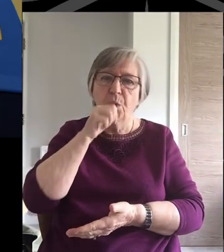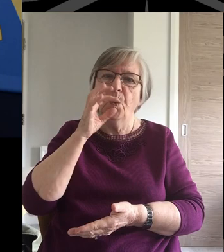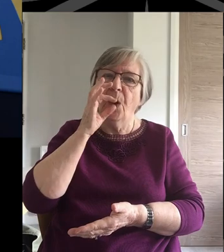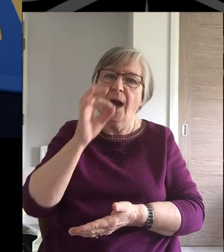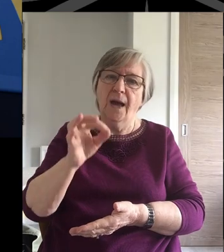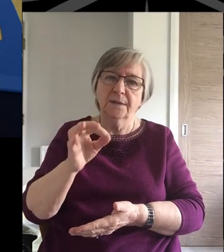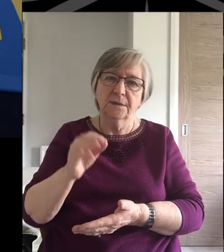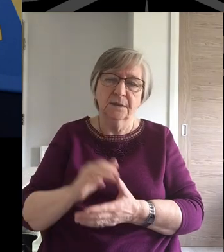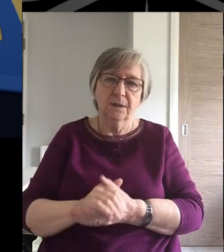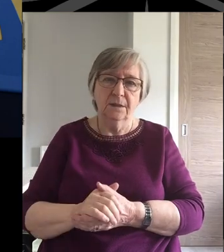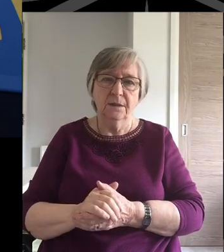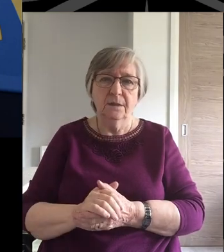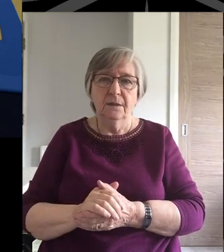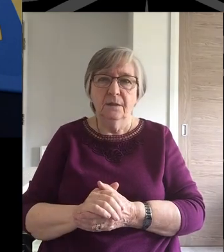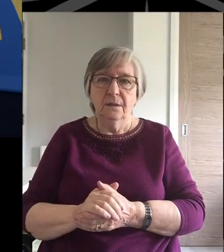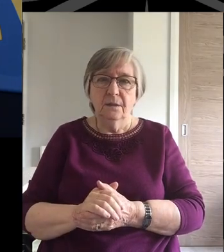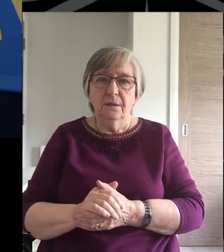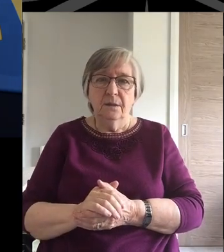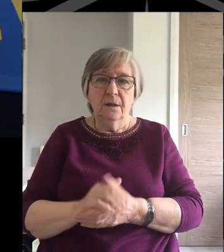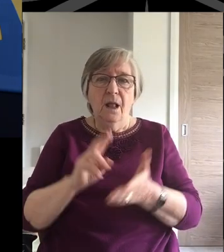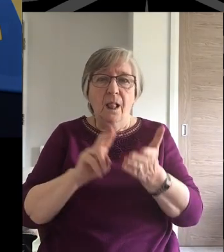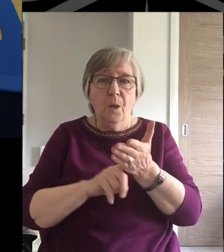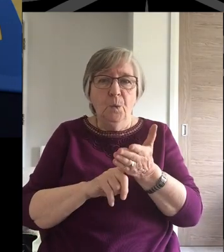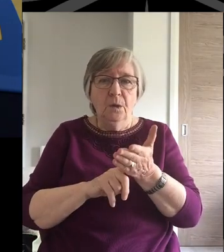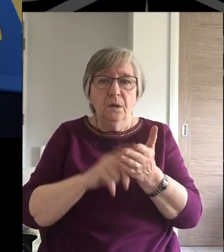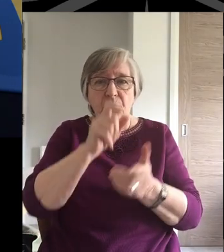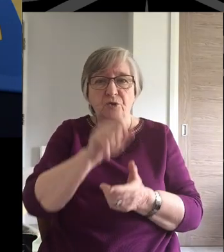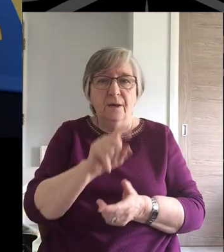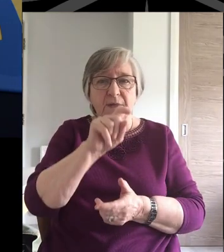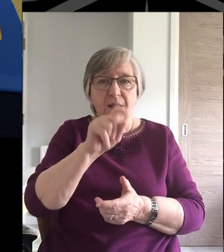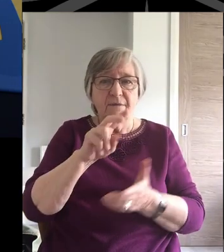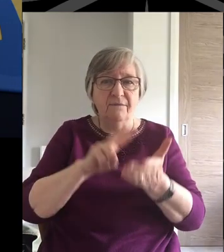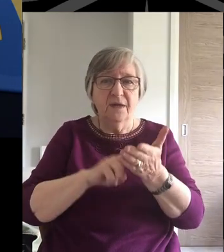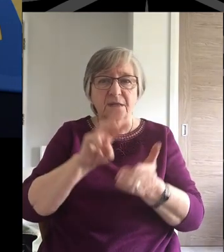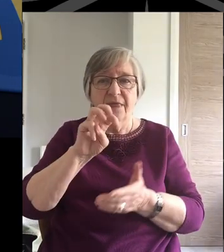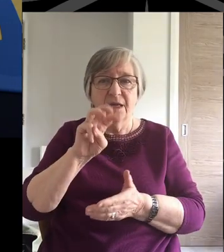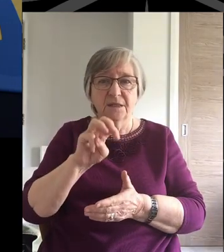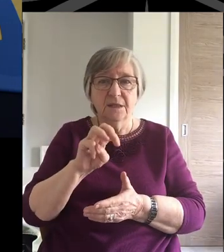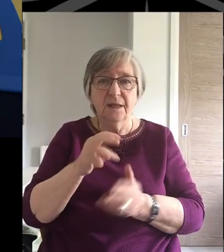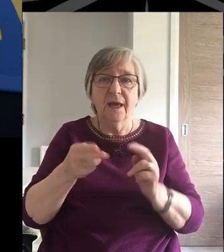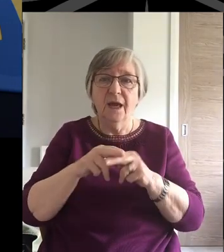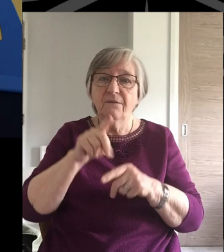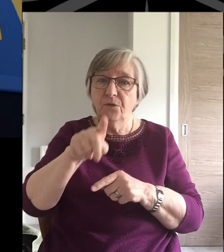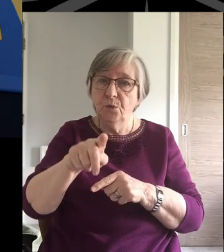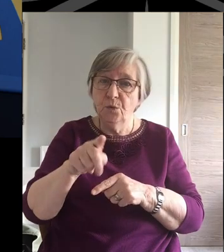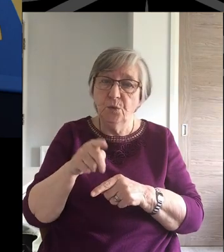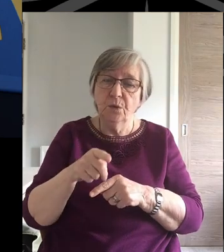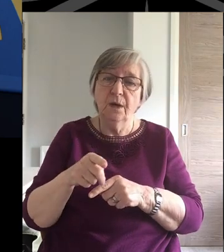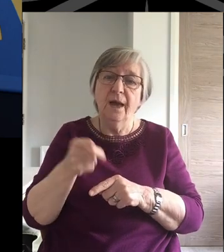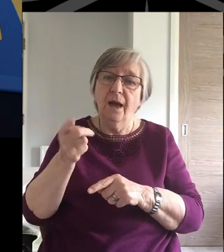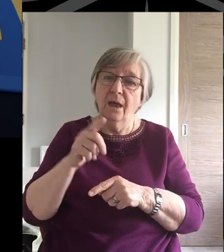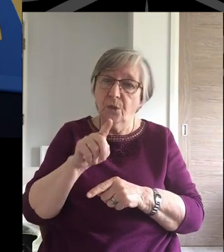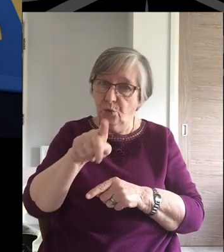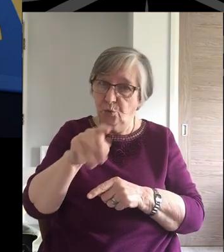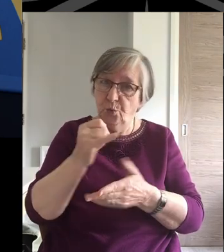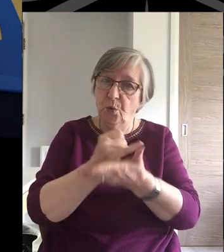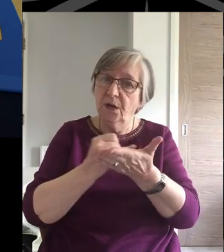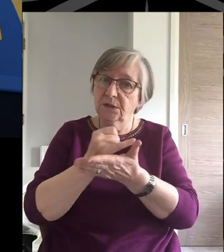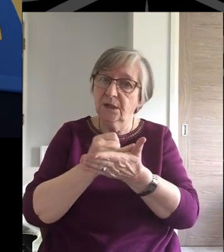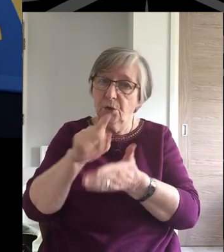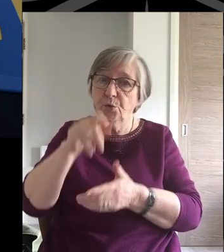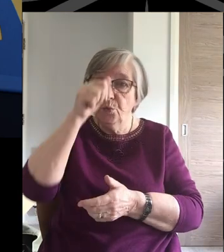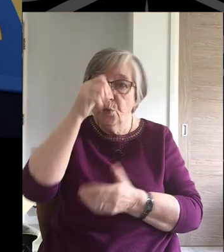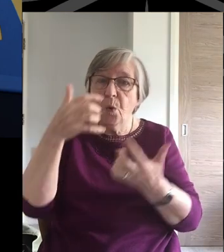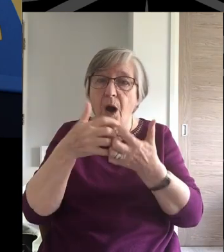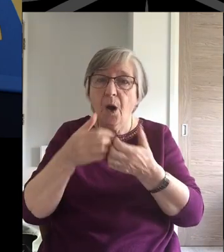Okay. Luke chapter 11, verse 13. If you then, though you're evil, know how to